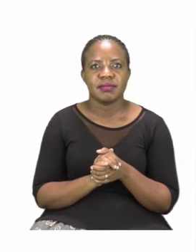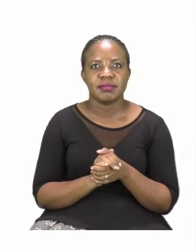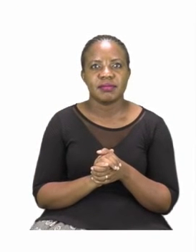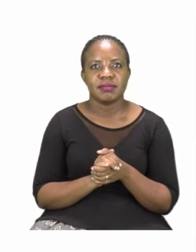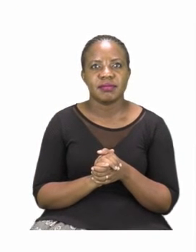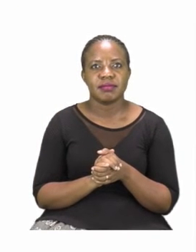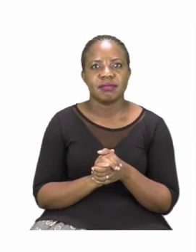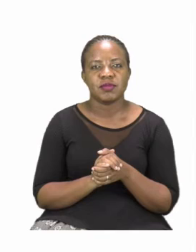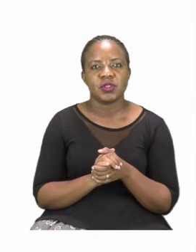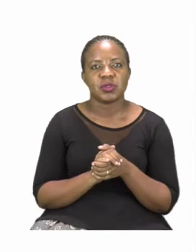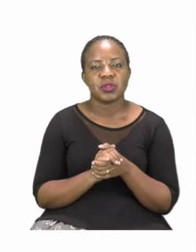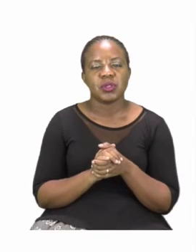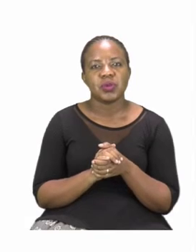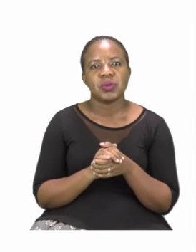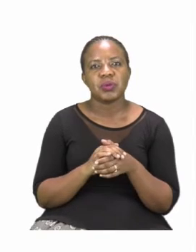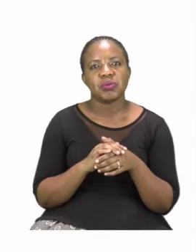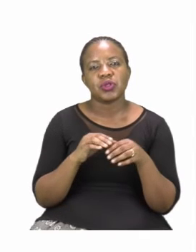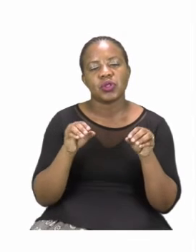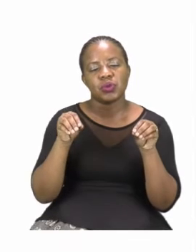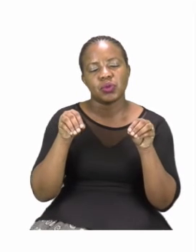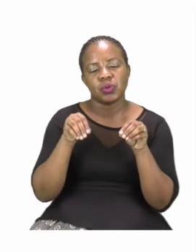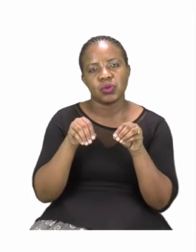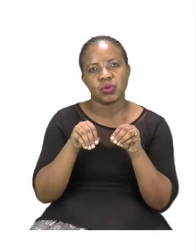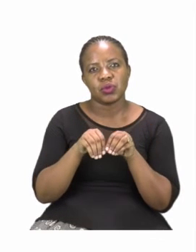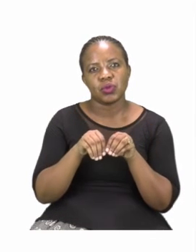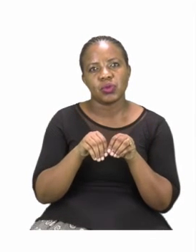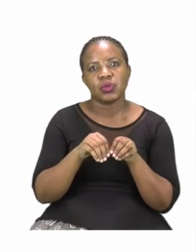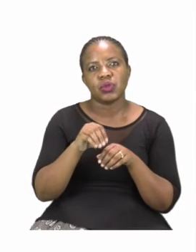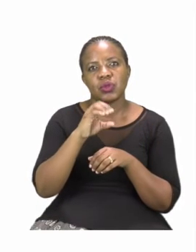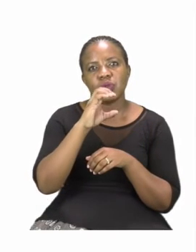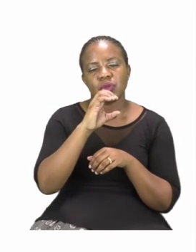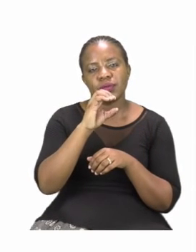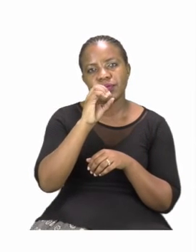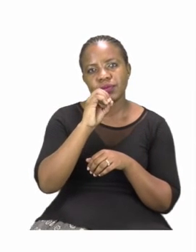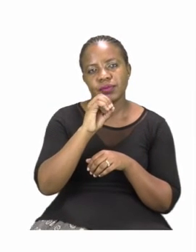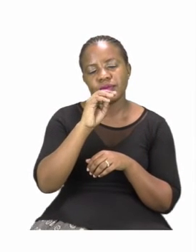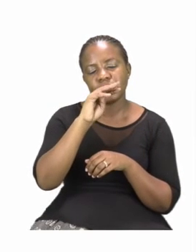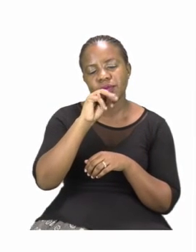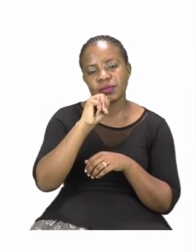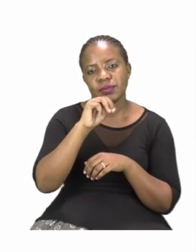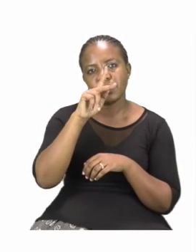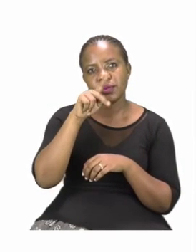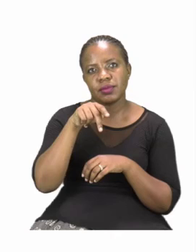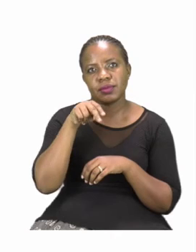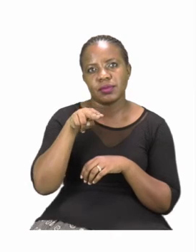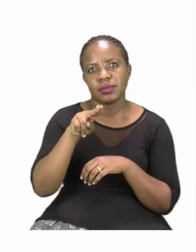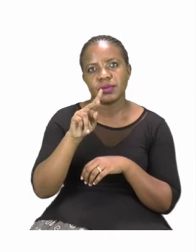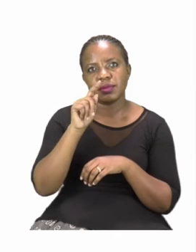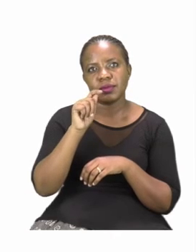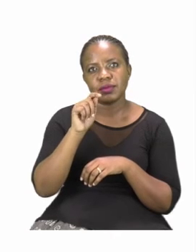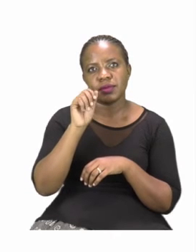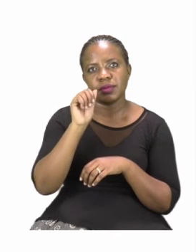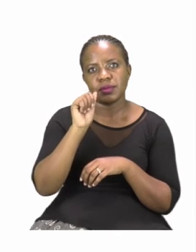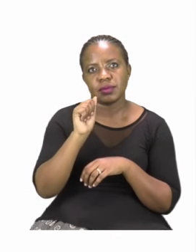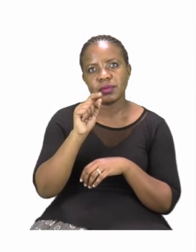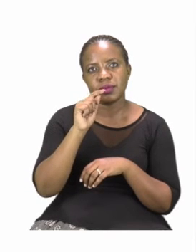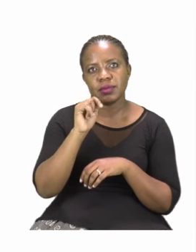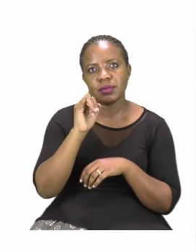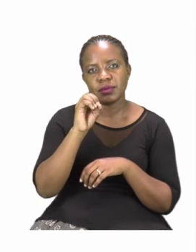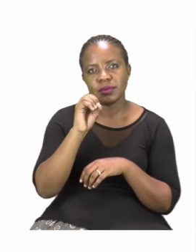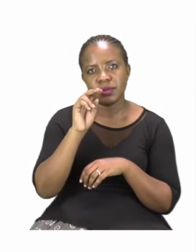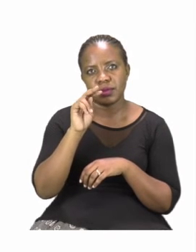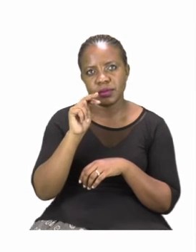Hello everyone, and welcome to My Zone Online School. My name is Teacher Mutsa, and thank